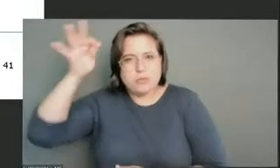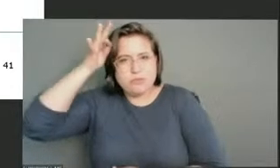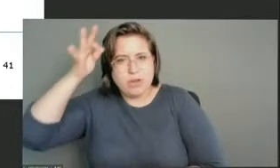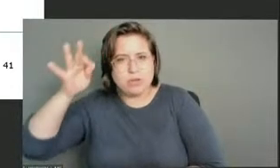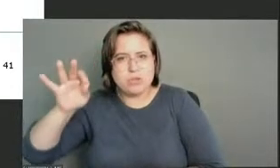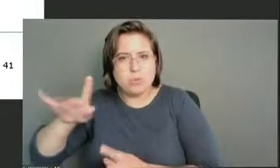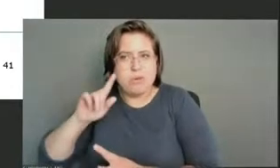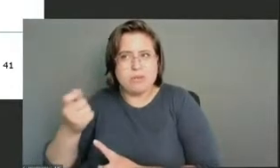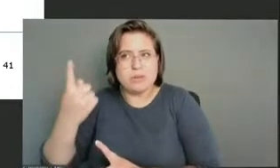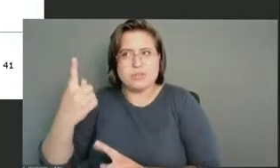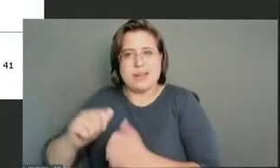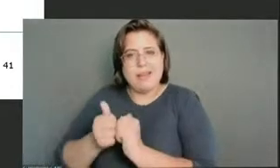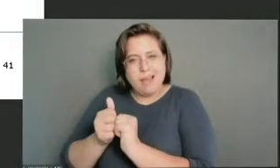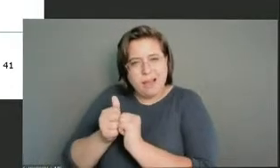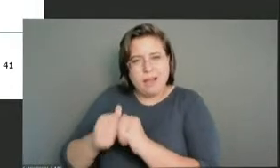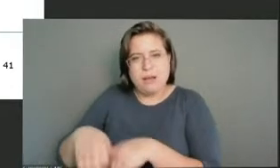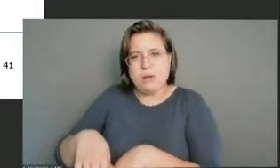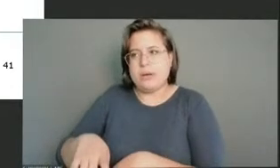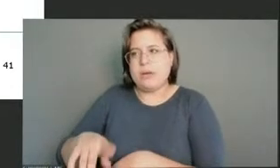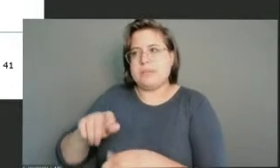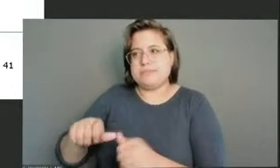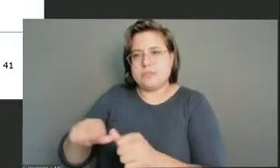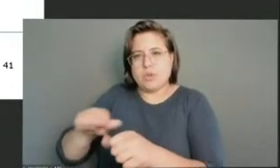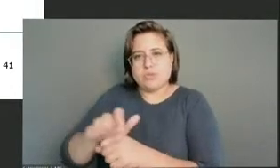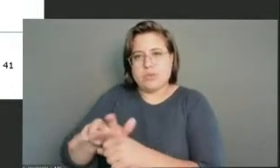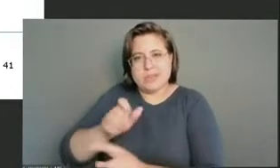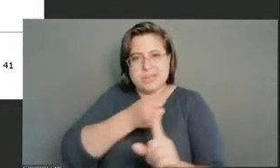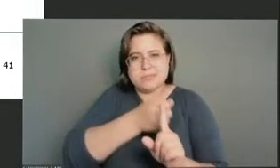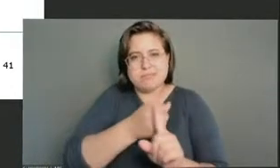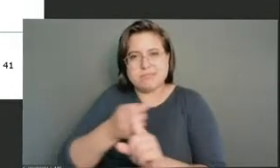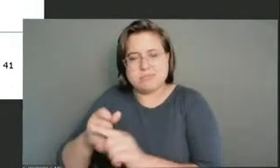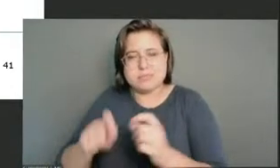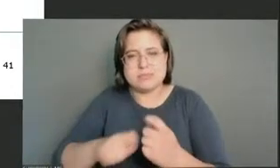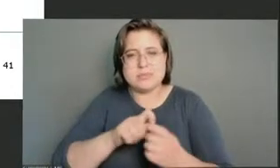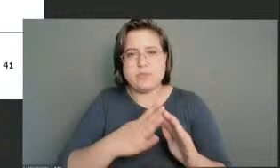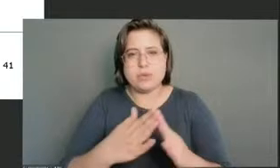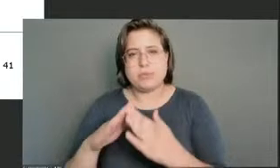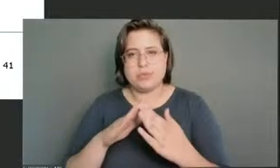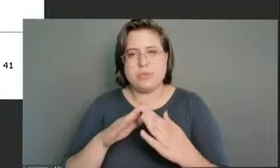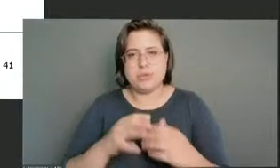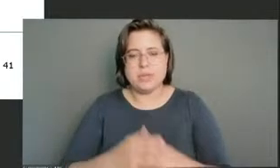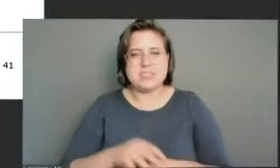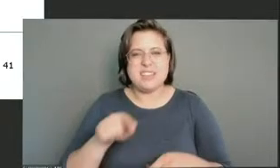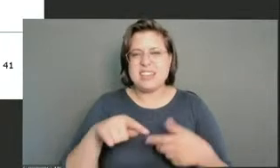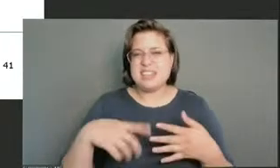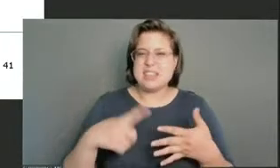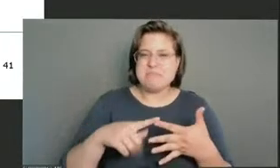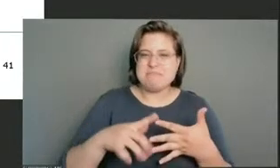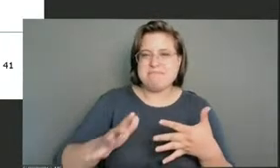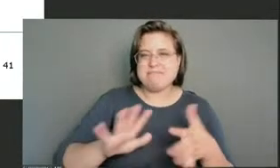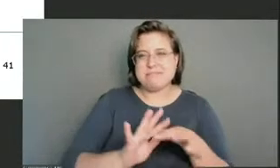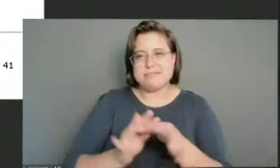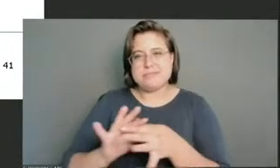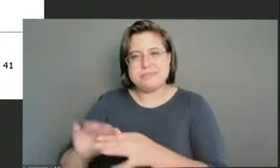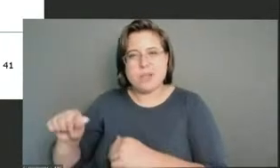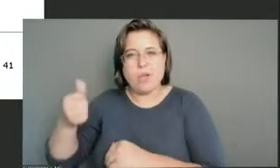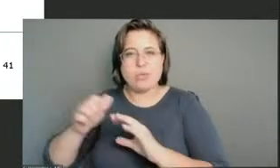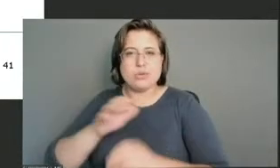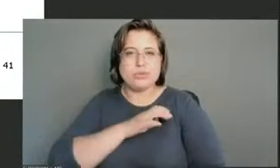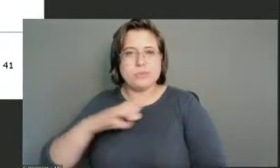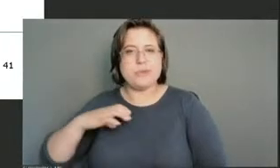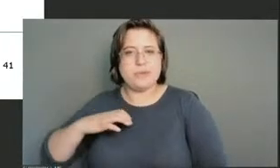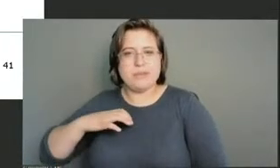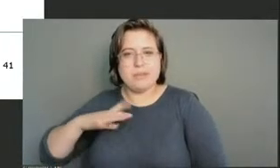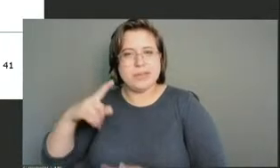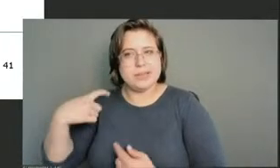impacting specific communities. This dovetails incredibly nicely with what other subcommittees have put forward as trying to collect that